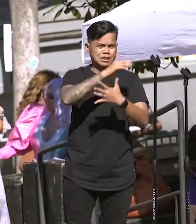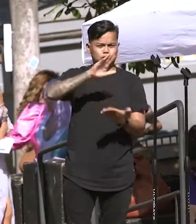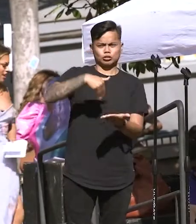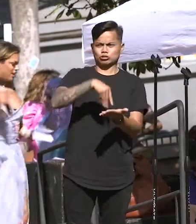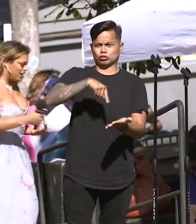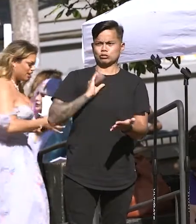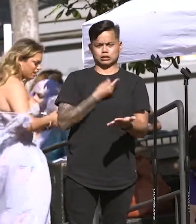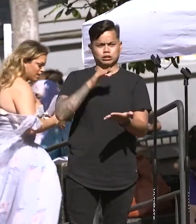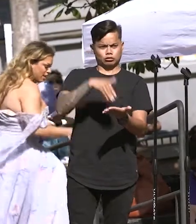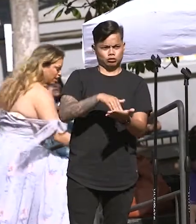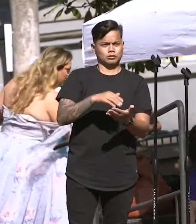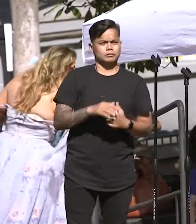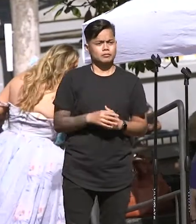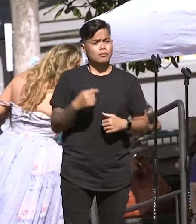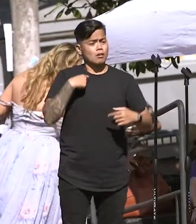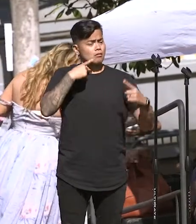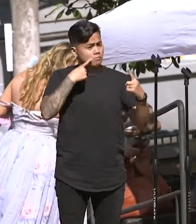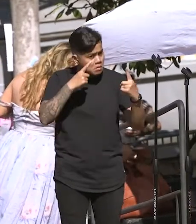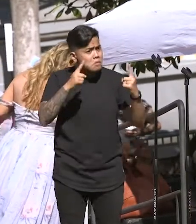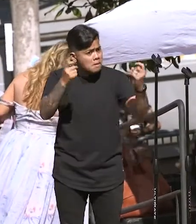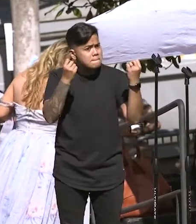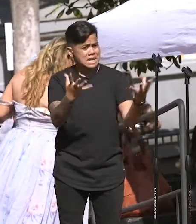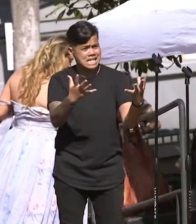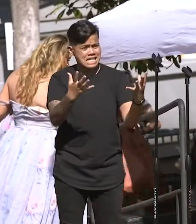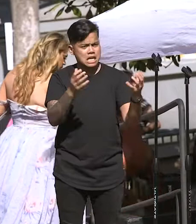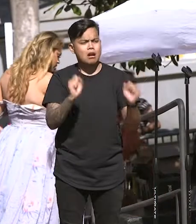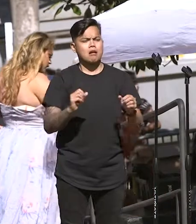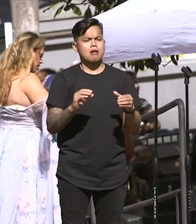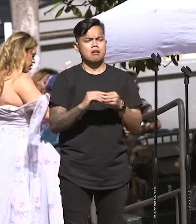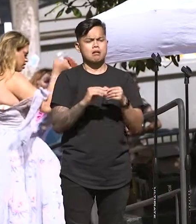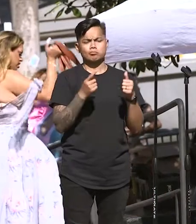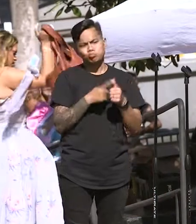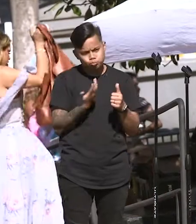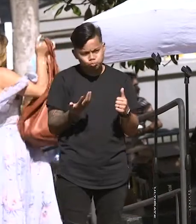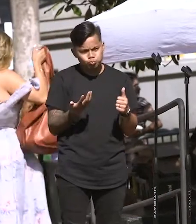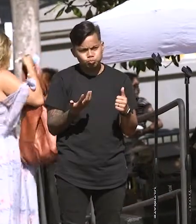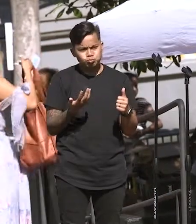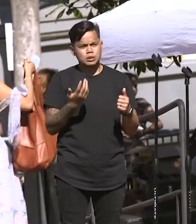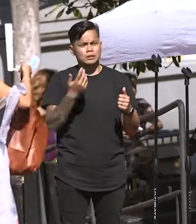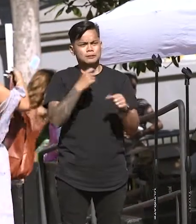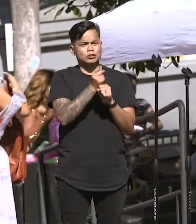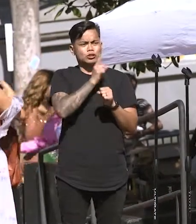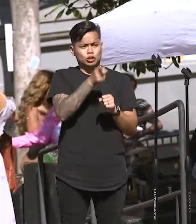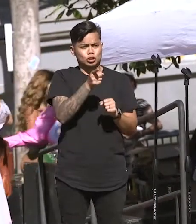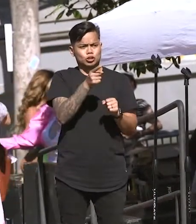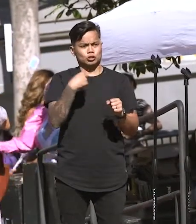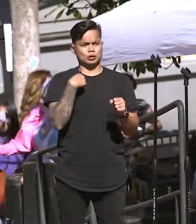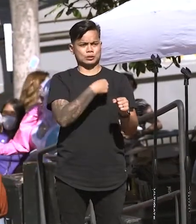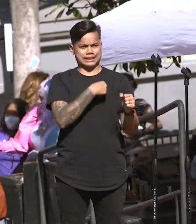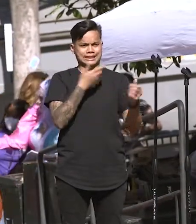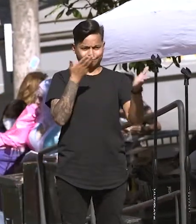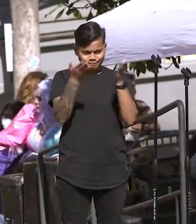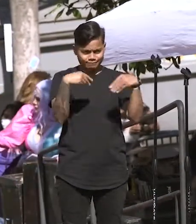Our achievements have been many. A few that I can mention is making sure that Lion Mutton Health Services and our TAC